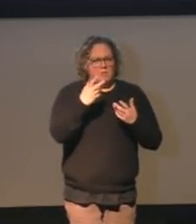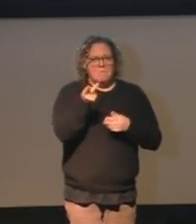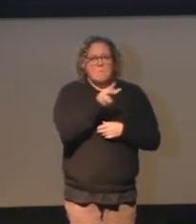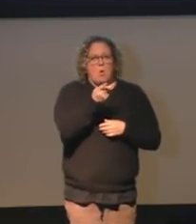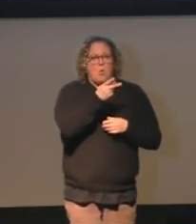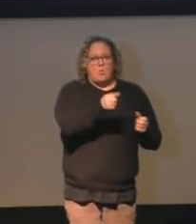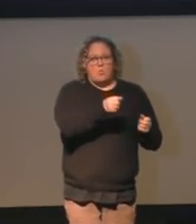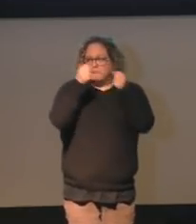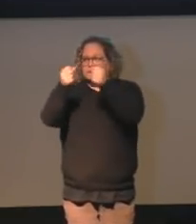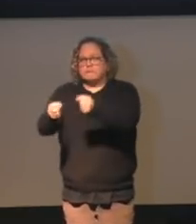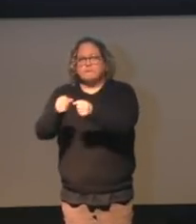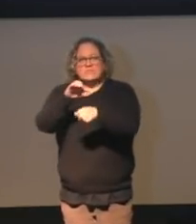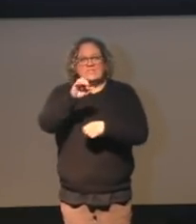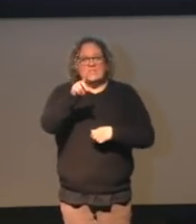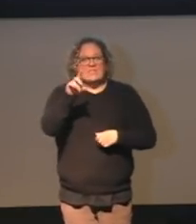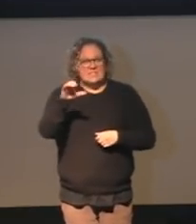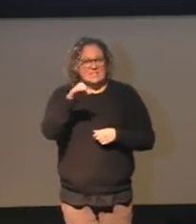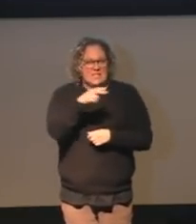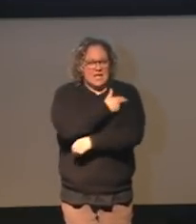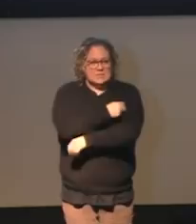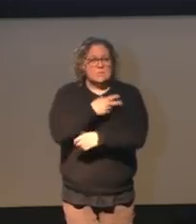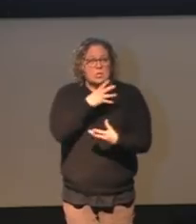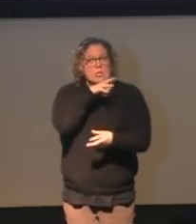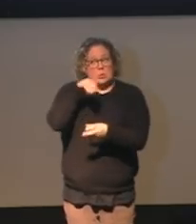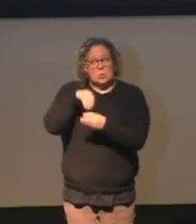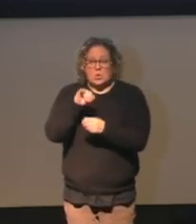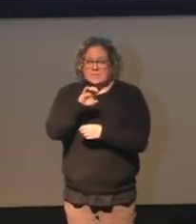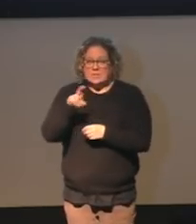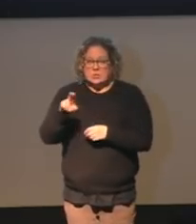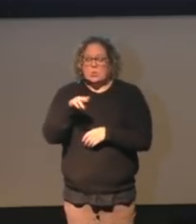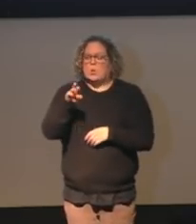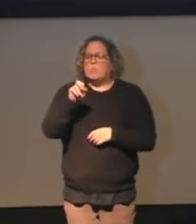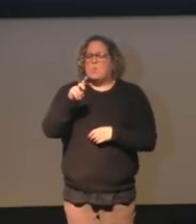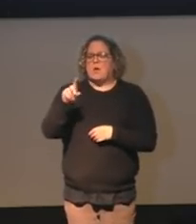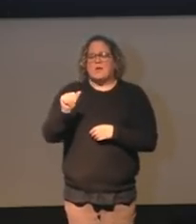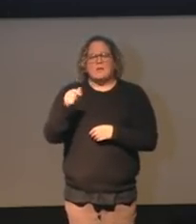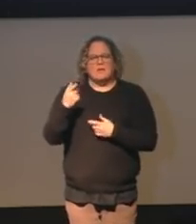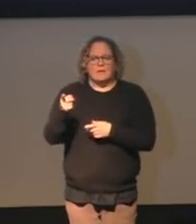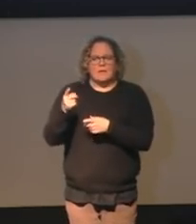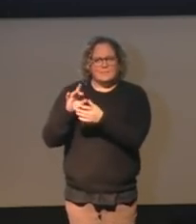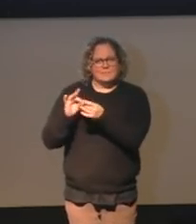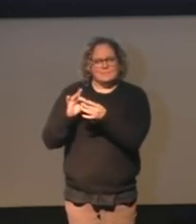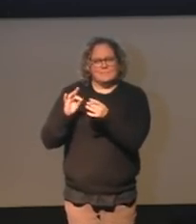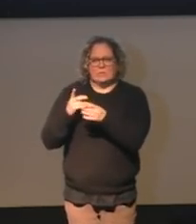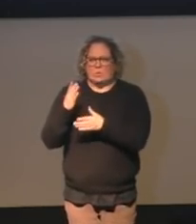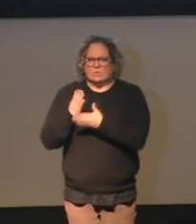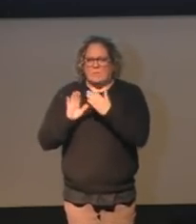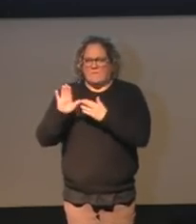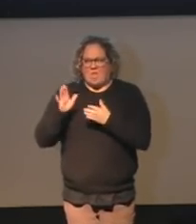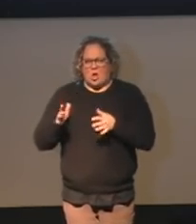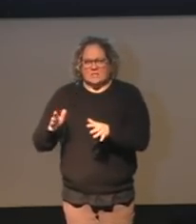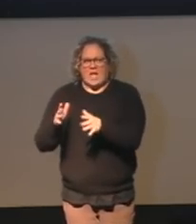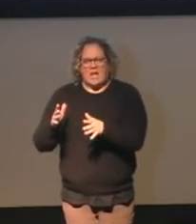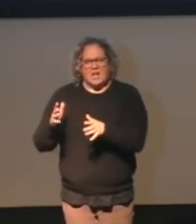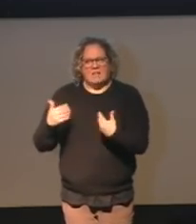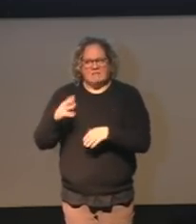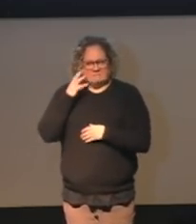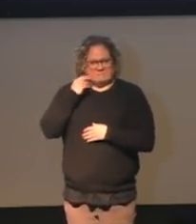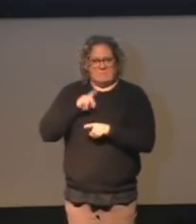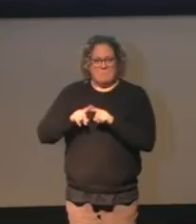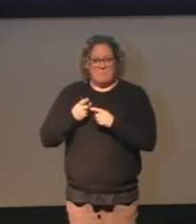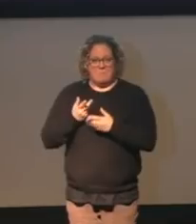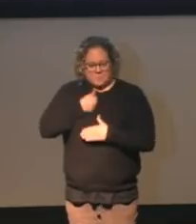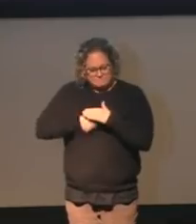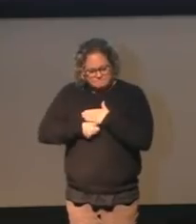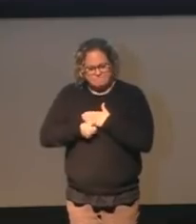CVC Hospital, including the ICU. Brenda speaks of some anxiety they had, but they would never know the